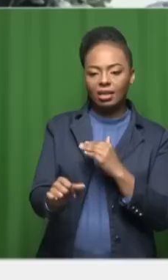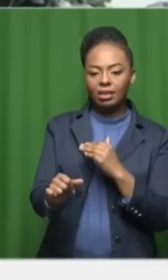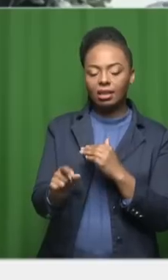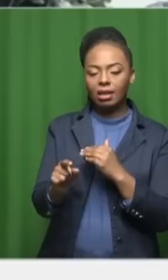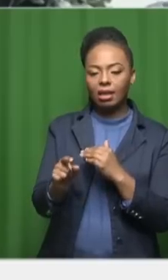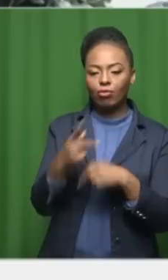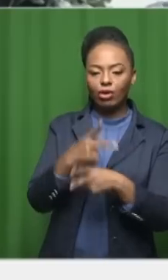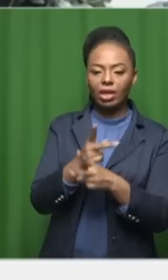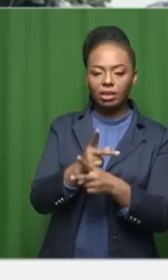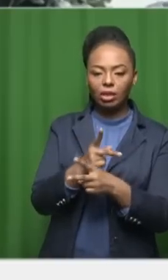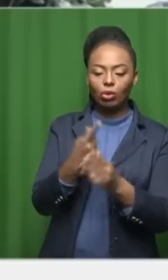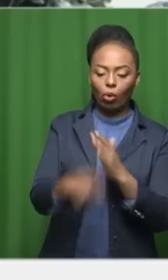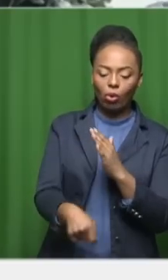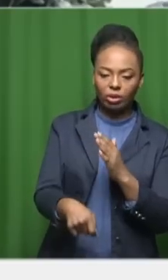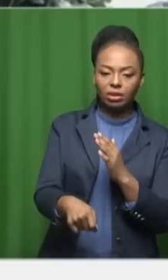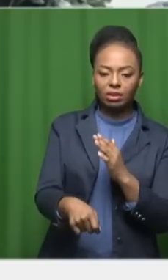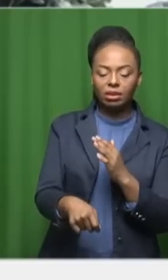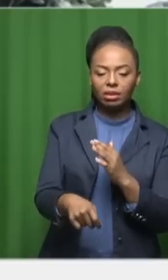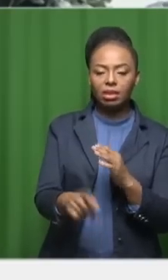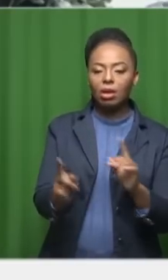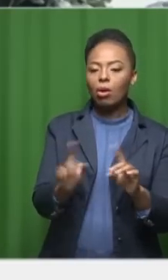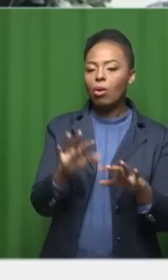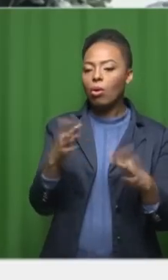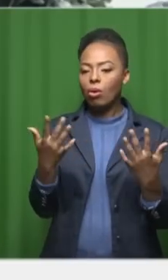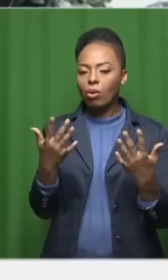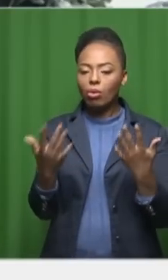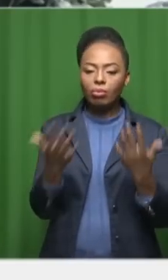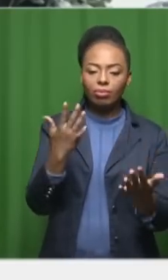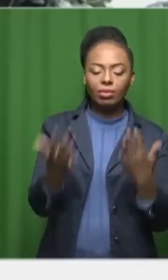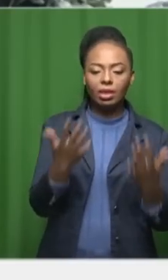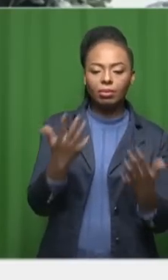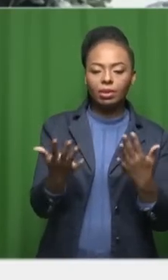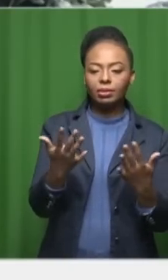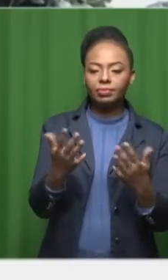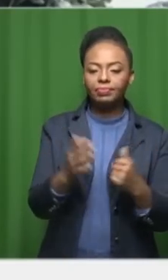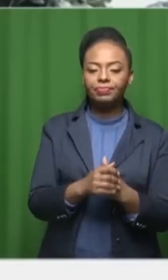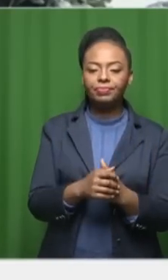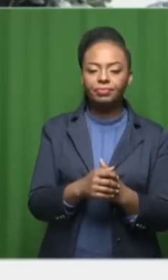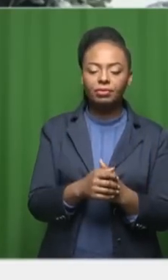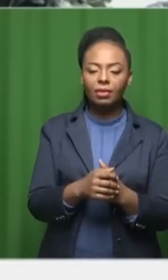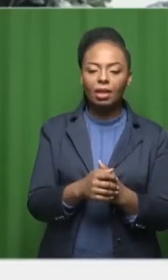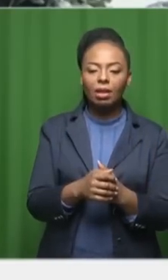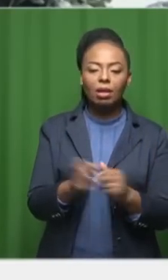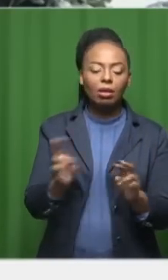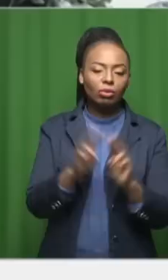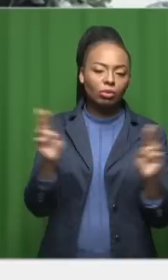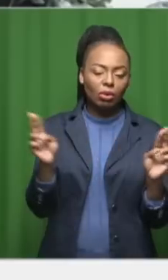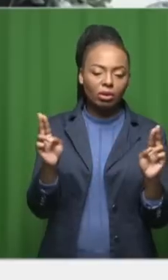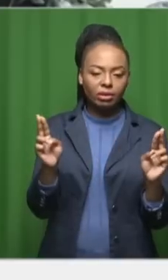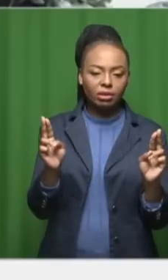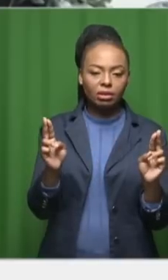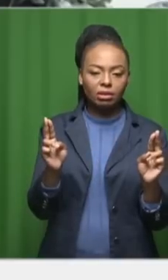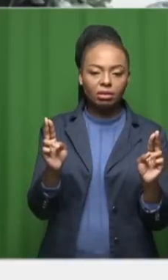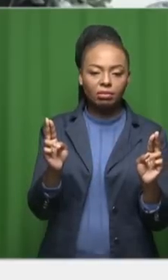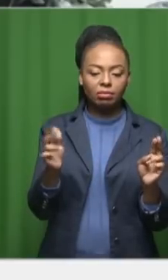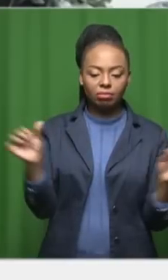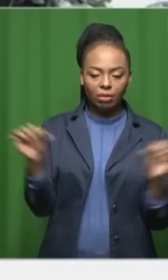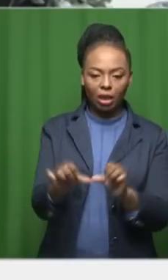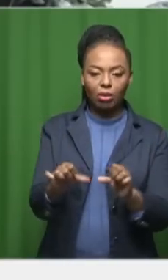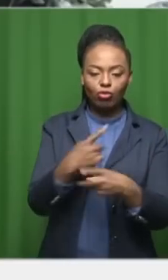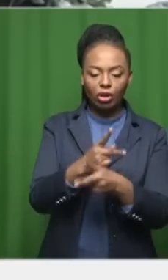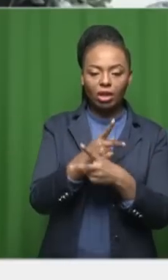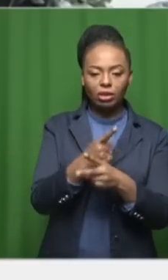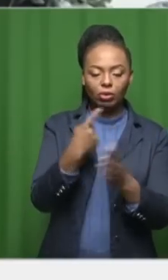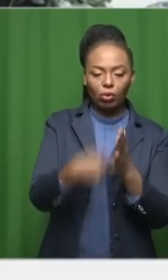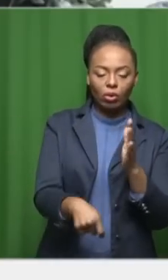bread is, and if you aren't able to recoup the production cost associated with a certain